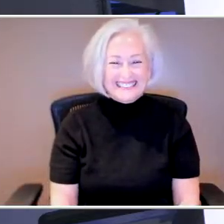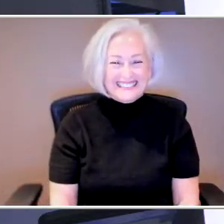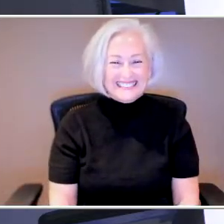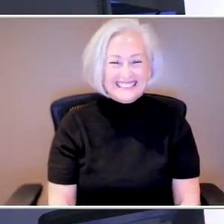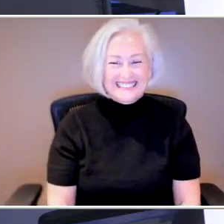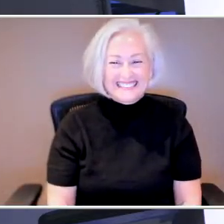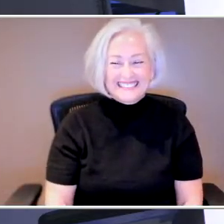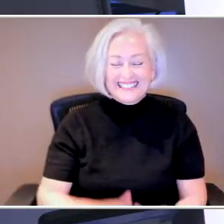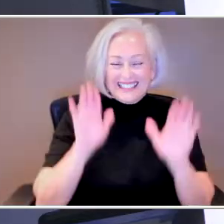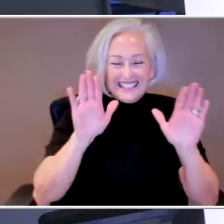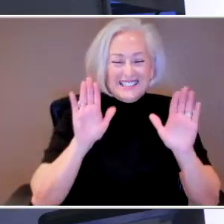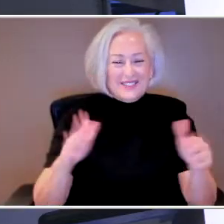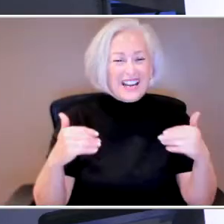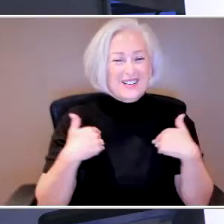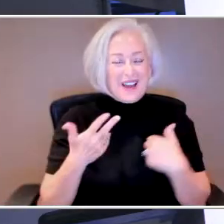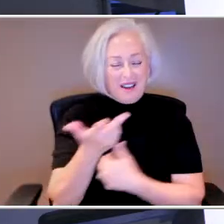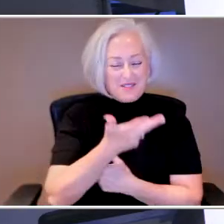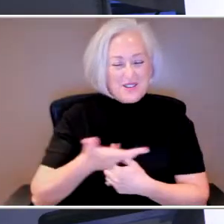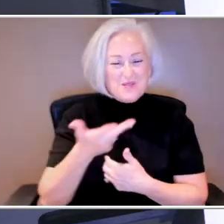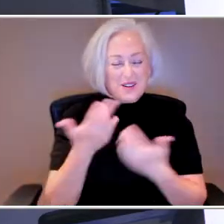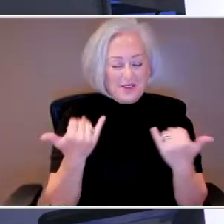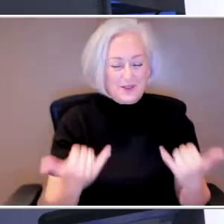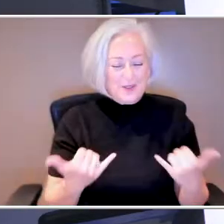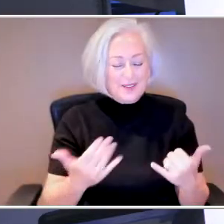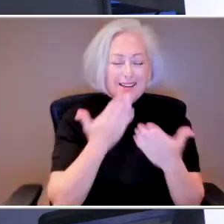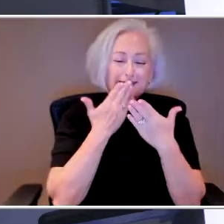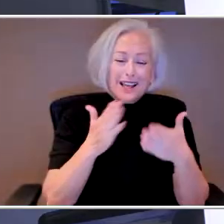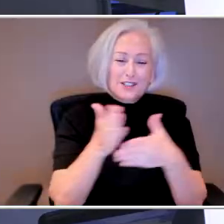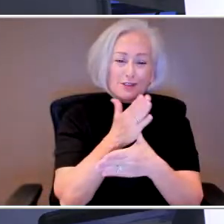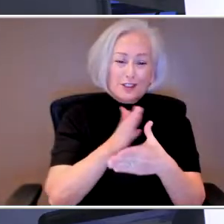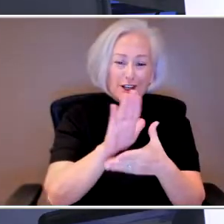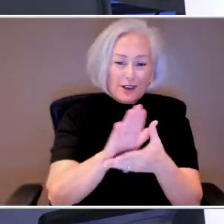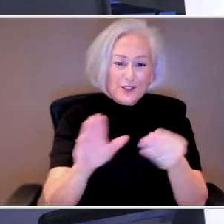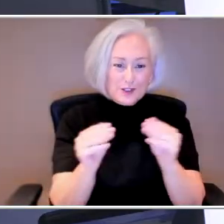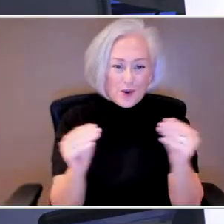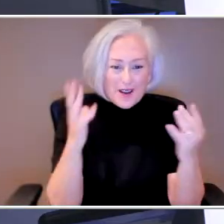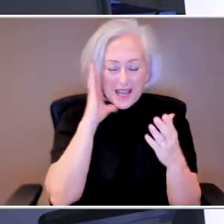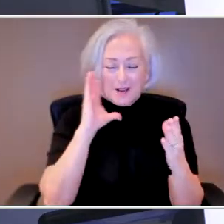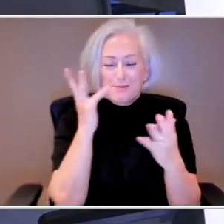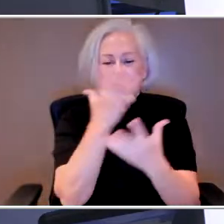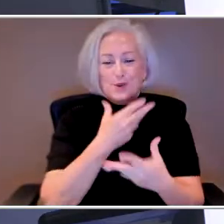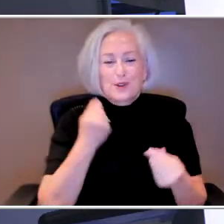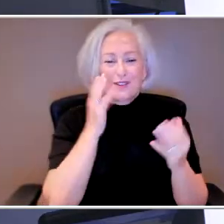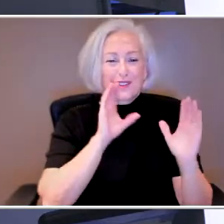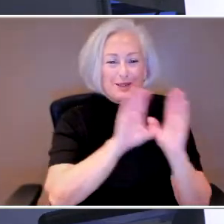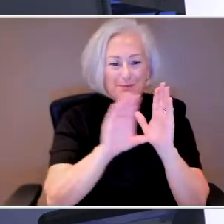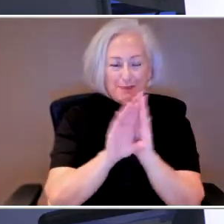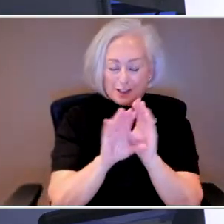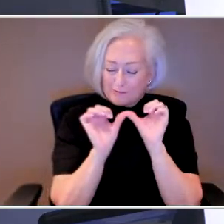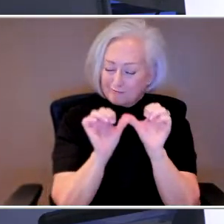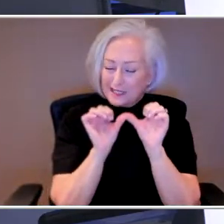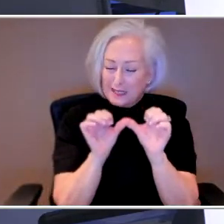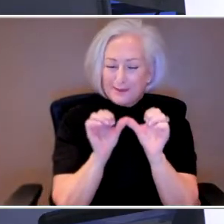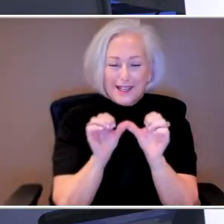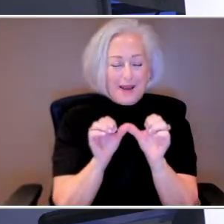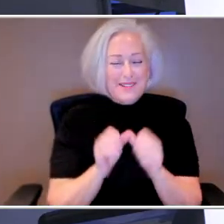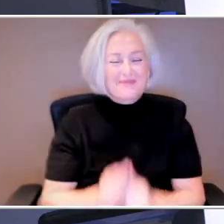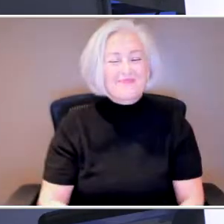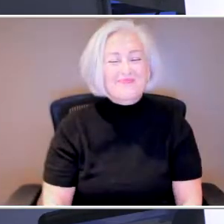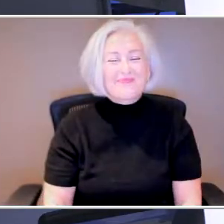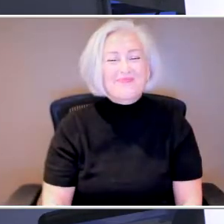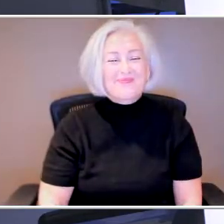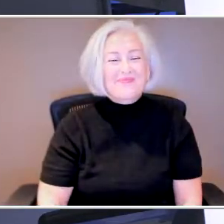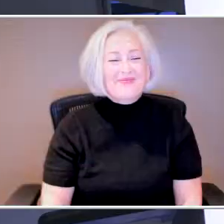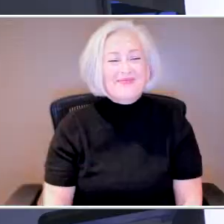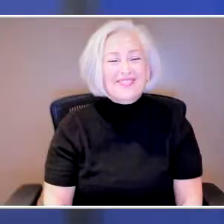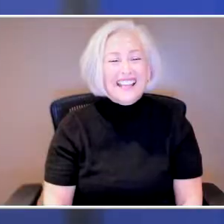to have all of you today. Ginny, thank you for sharing your story. Thank you. And your beautiful photos. Keep Thank them you very coming. much. Keep traveling and keep those photos coming back. Happy to. Yes,